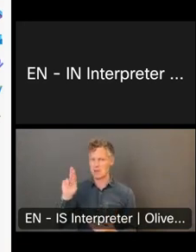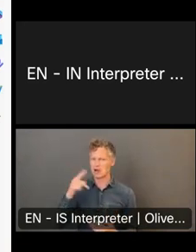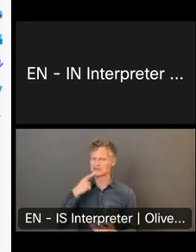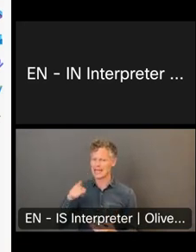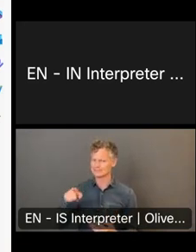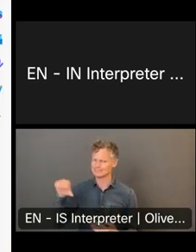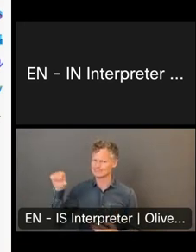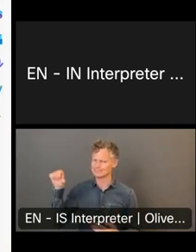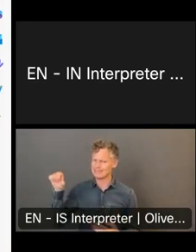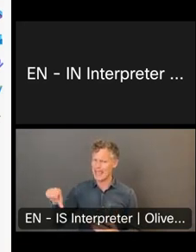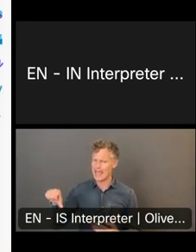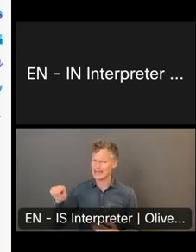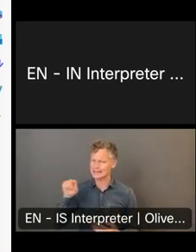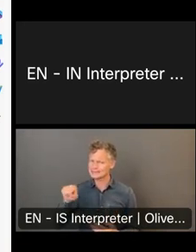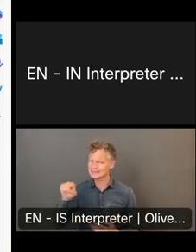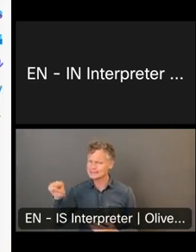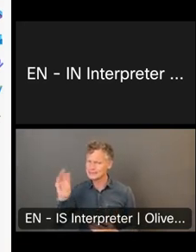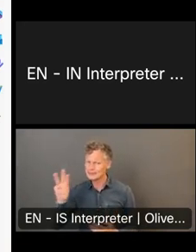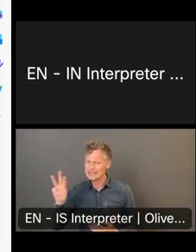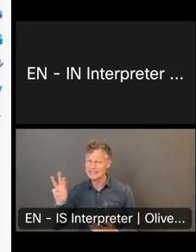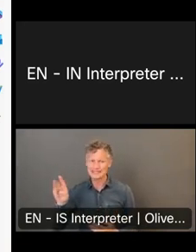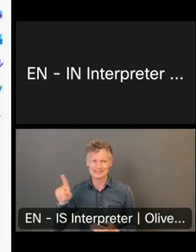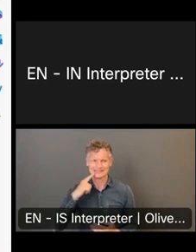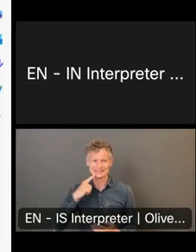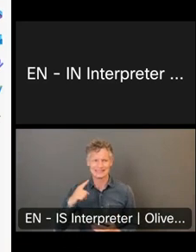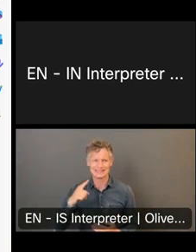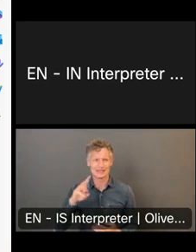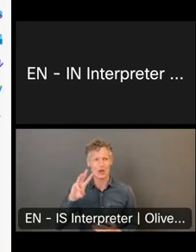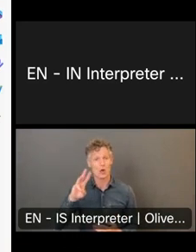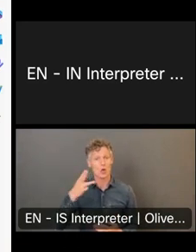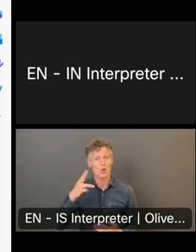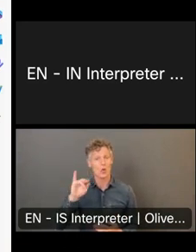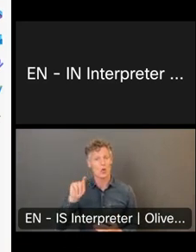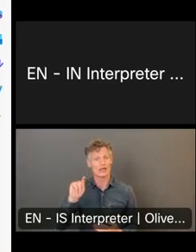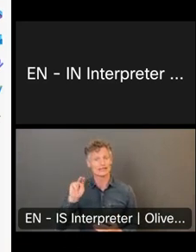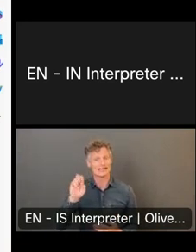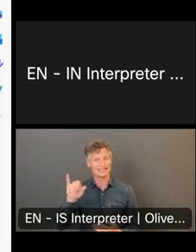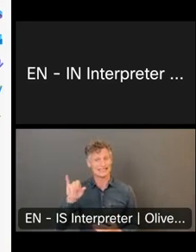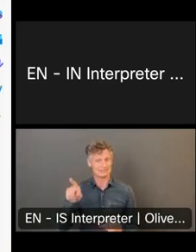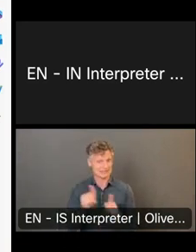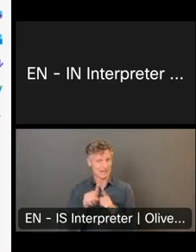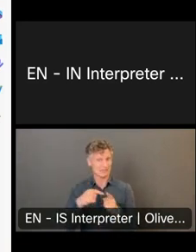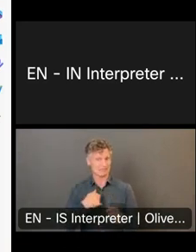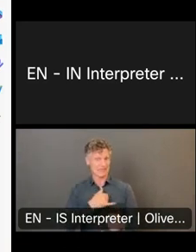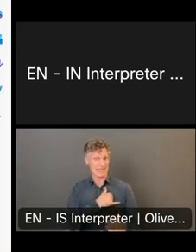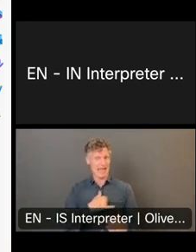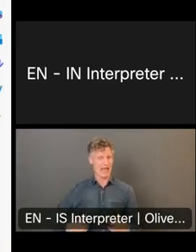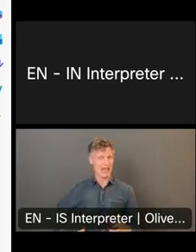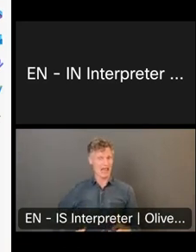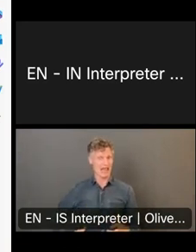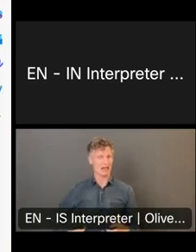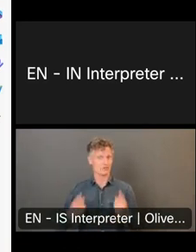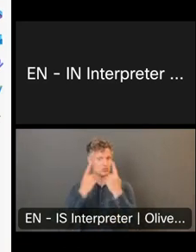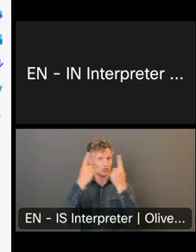So William Dwight Whitney, my predecessor at Yale, stressed the key role of economy of effort in language